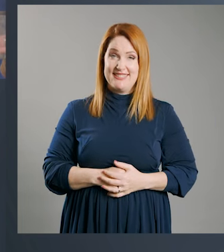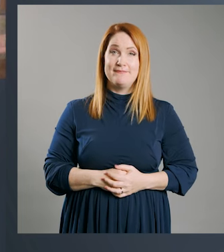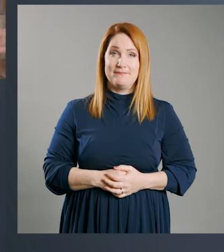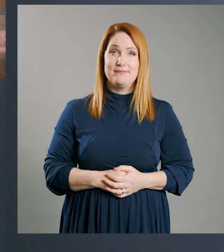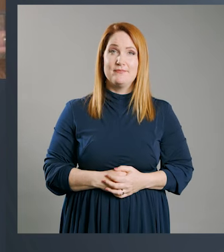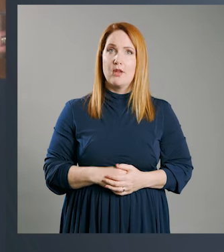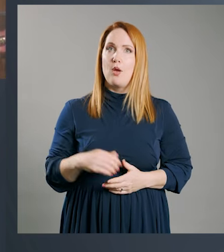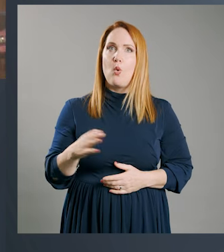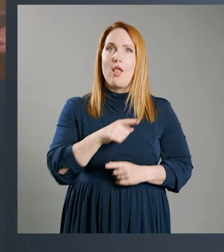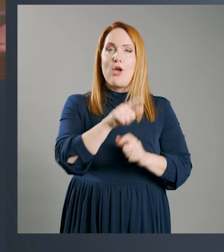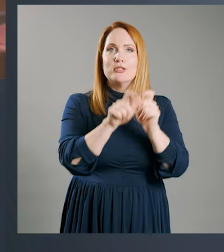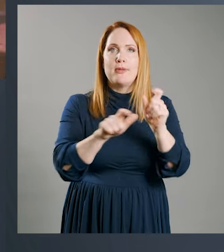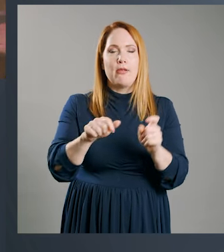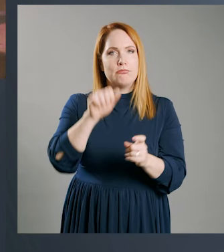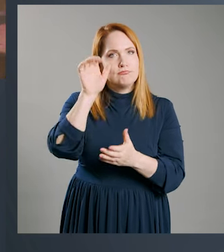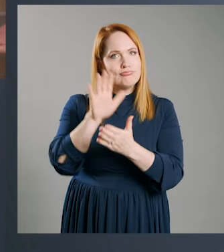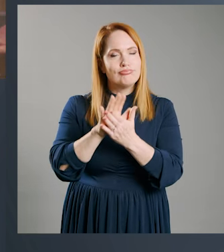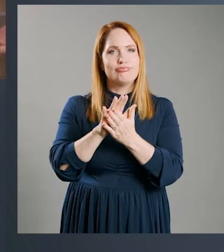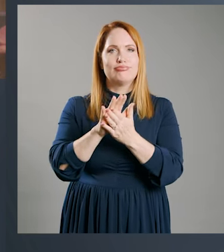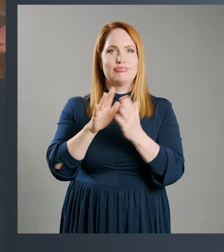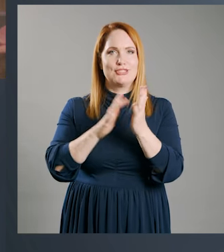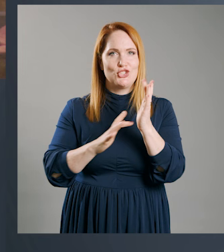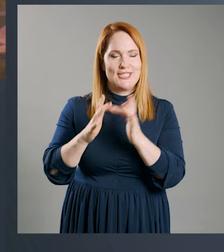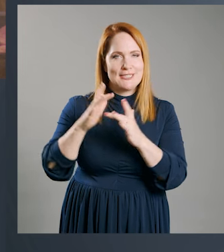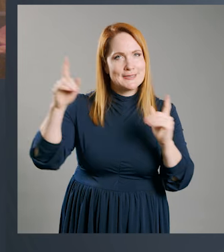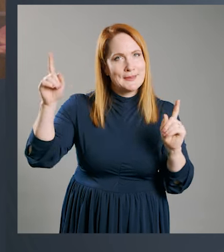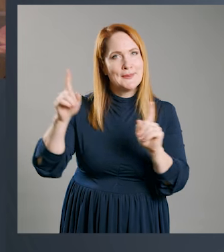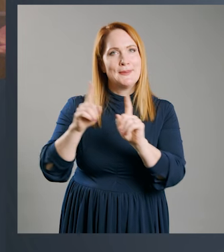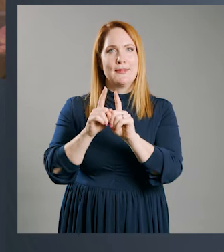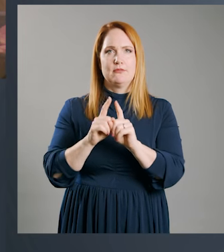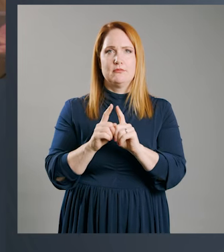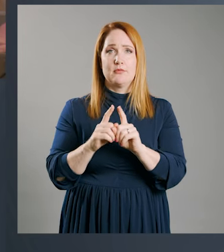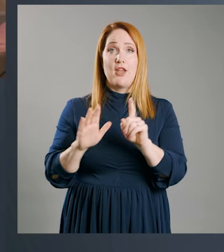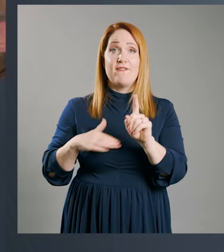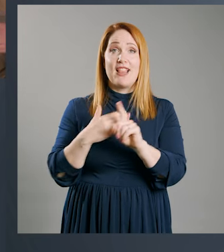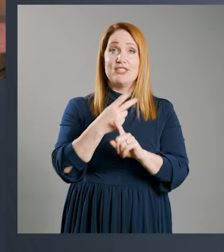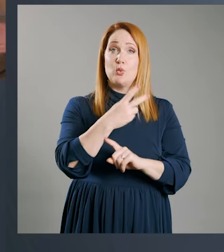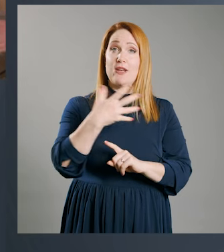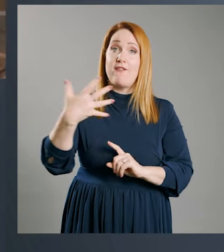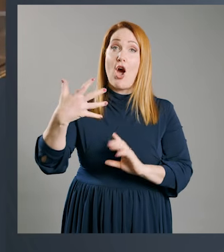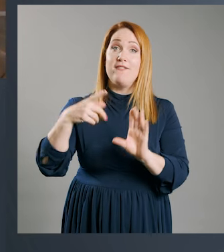like. And all these people have encountered Jesus. There have been 400